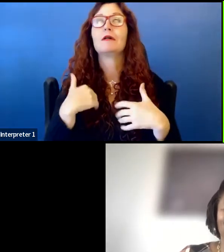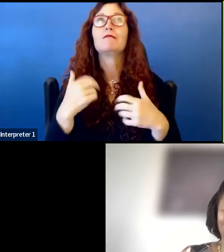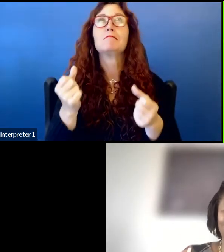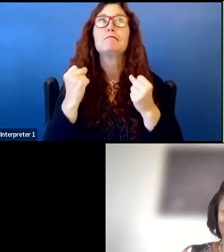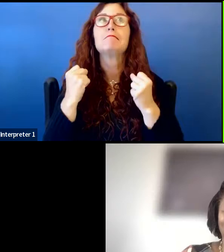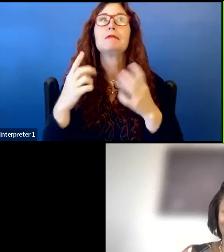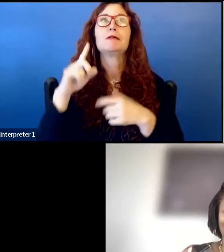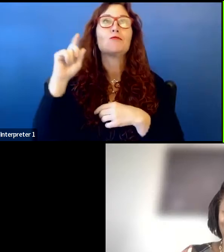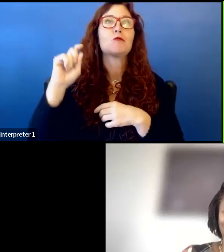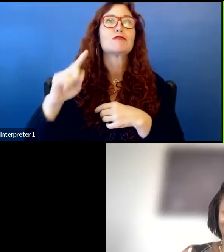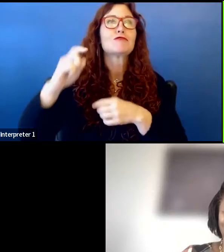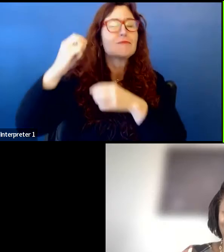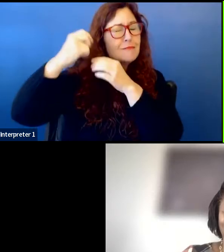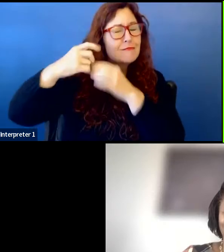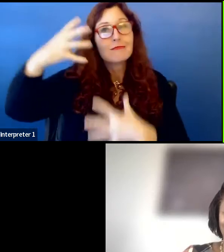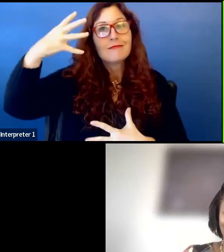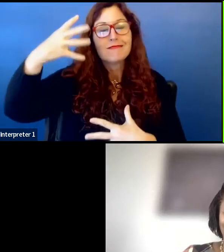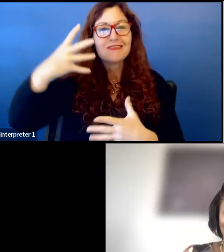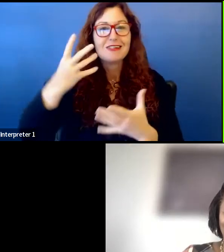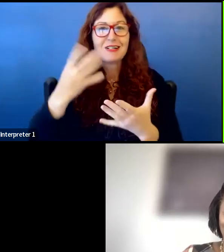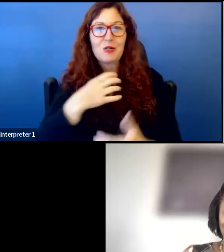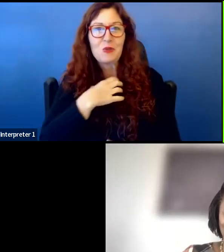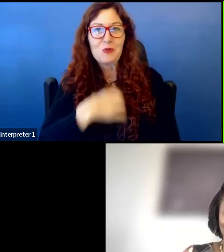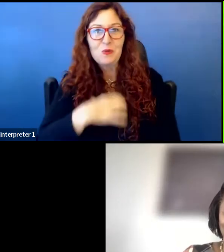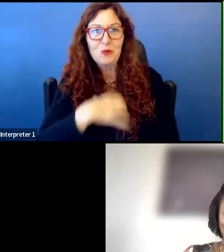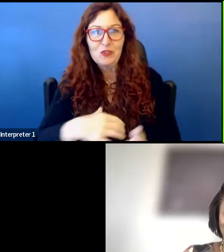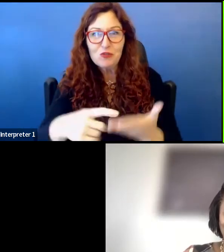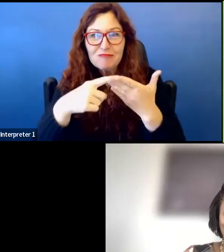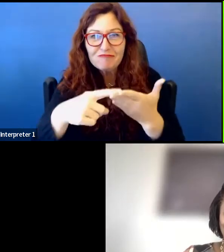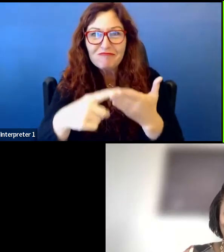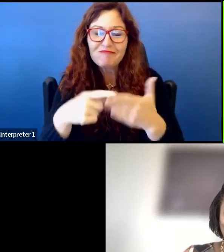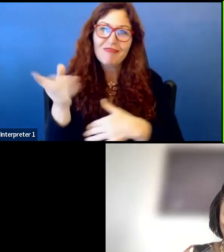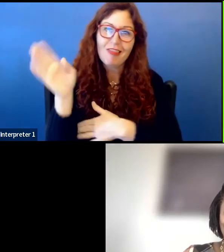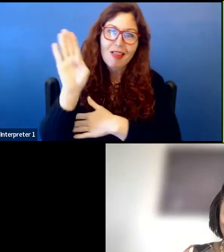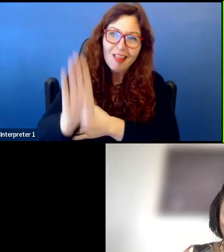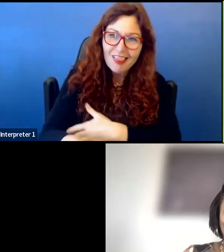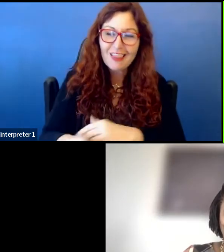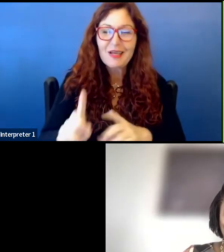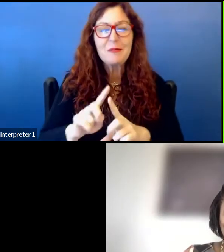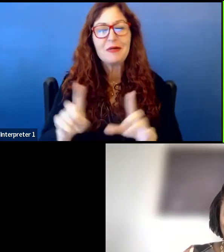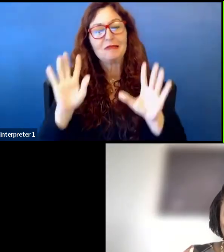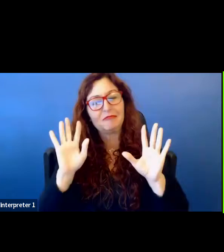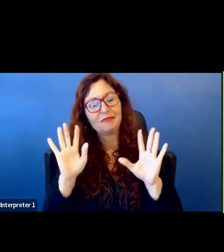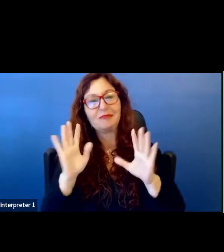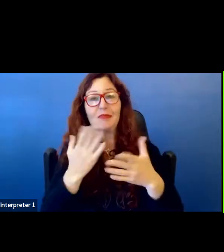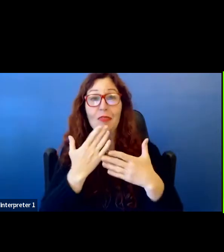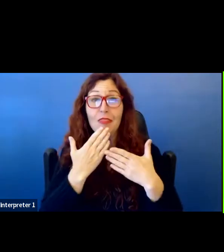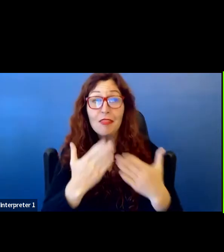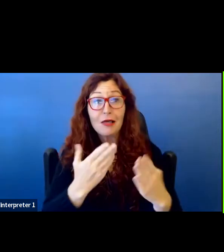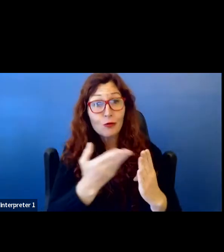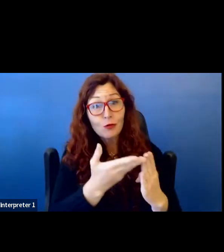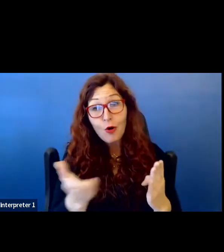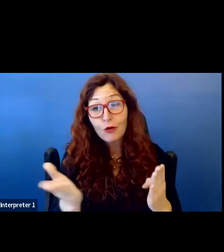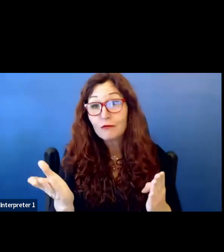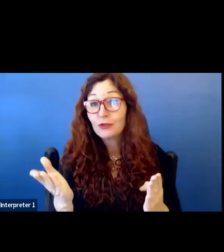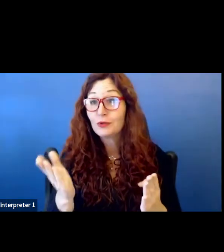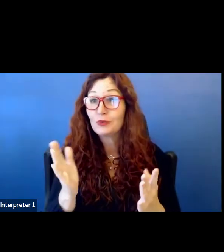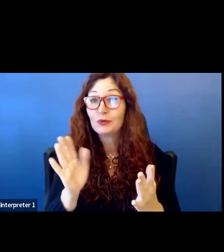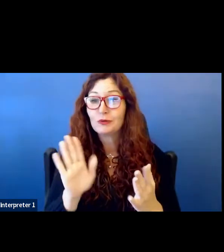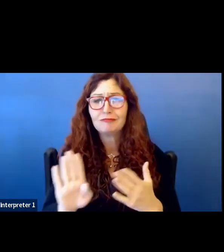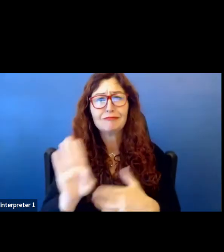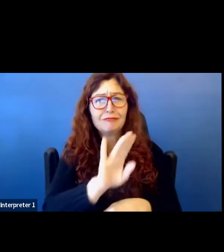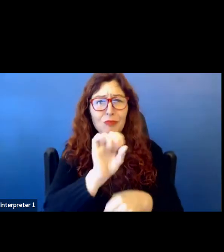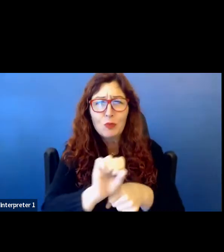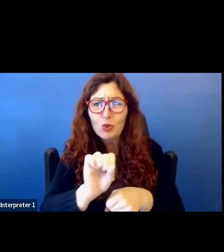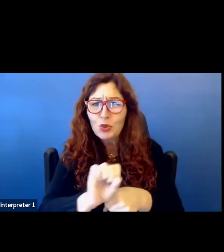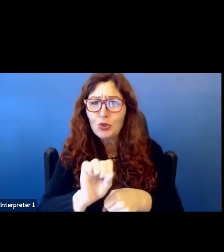wish this conversation could go on all afternoon but thank you to all of you for the work you do in